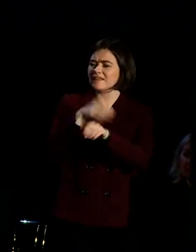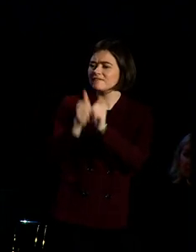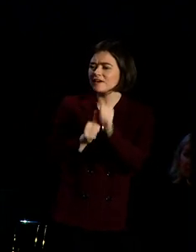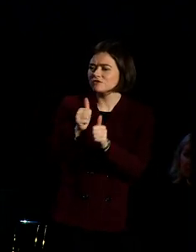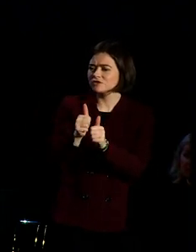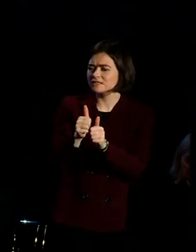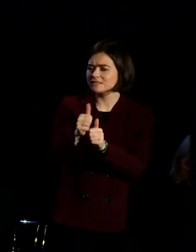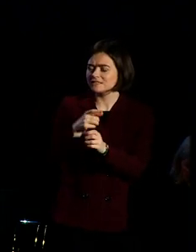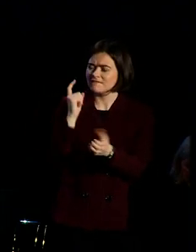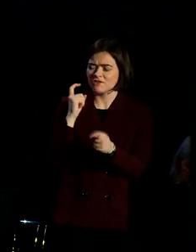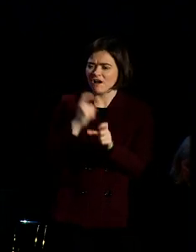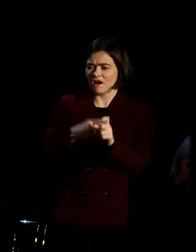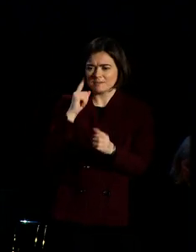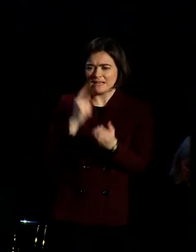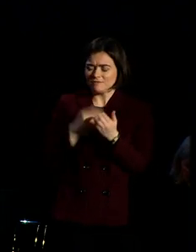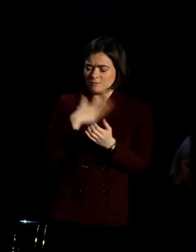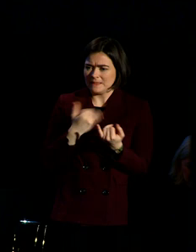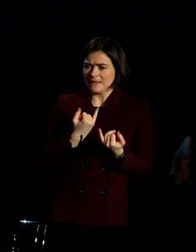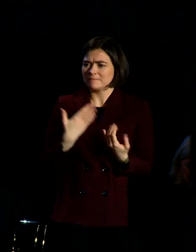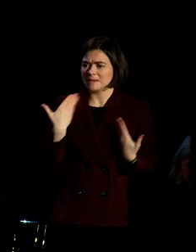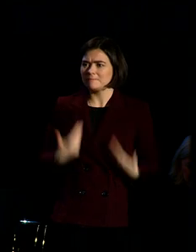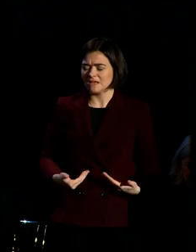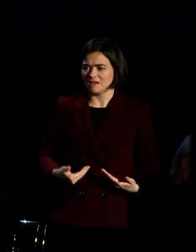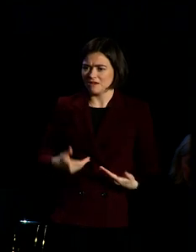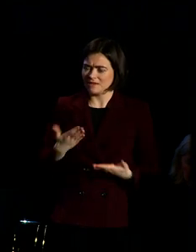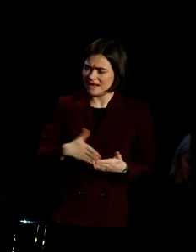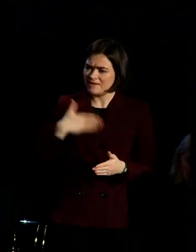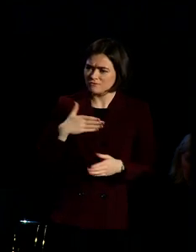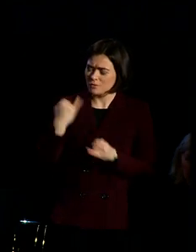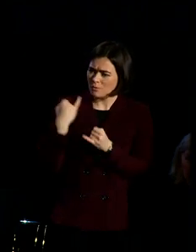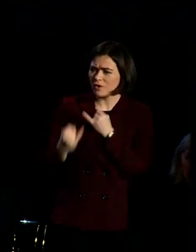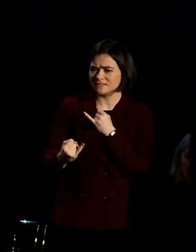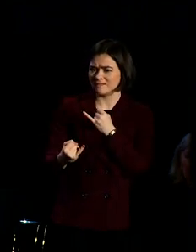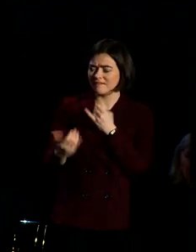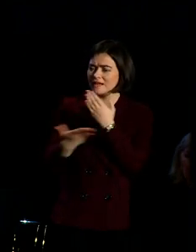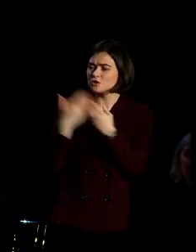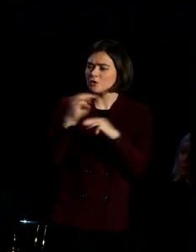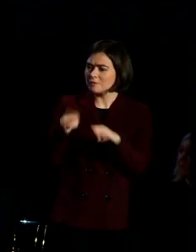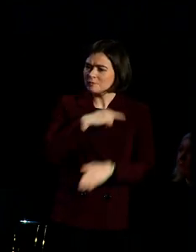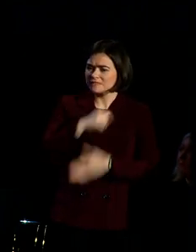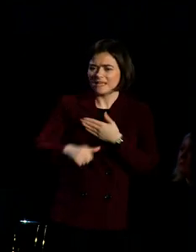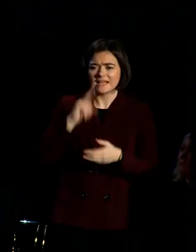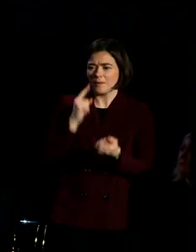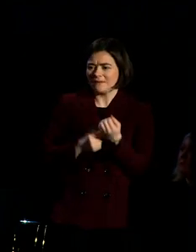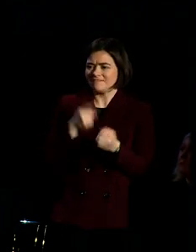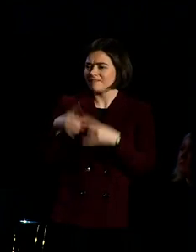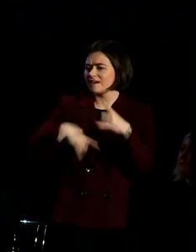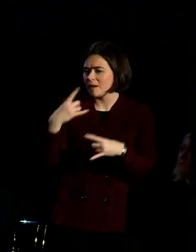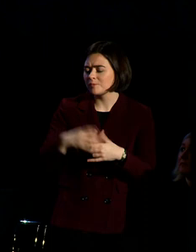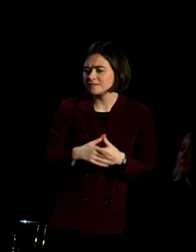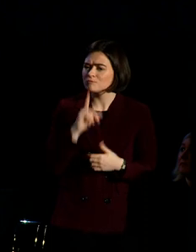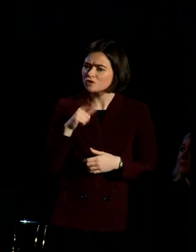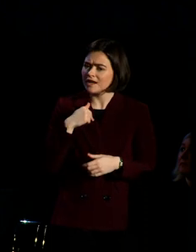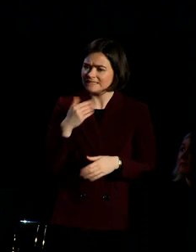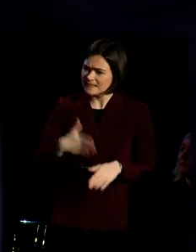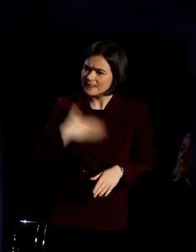barely credible to someone like myself, who lived through the worst of it, that members of a younger generation today cannot believe it happened at all. But I did